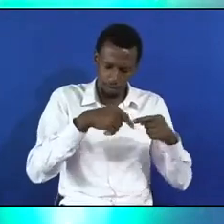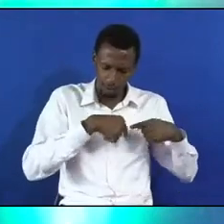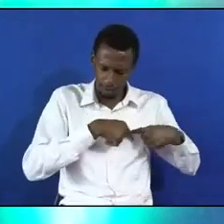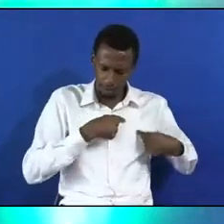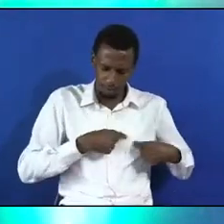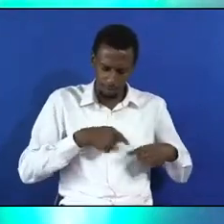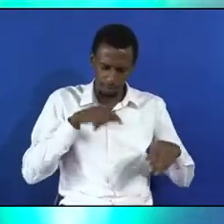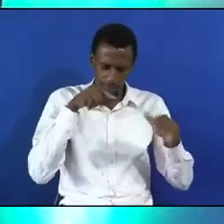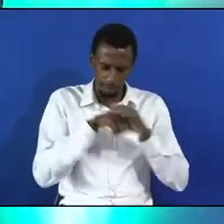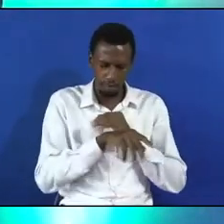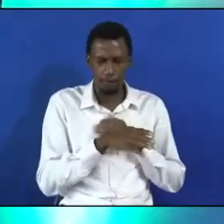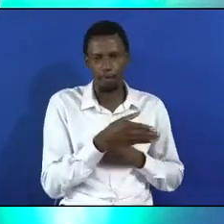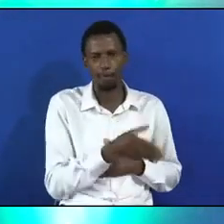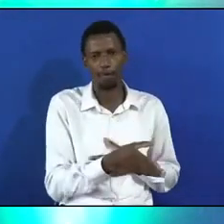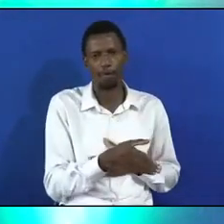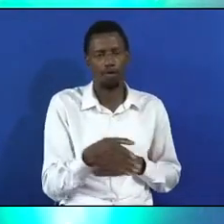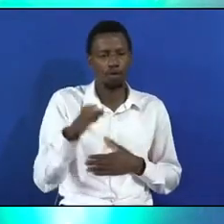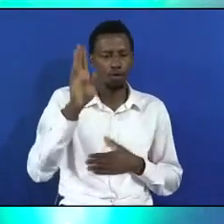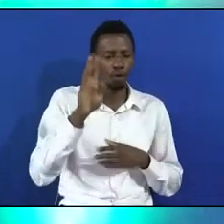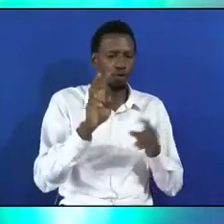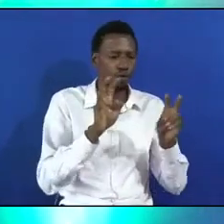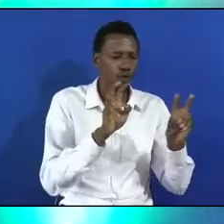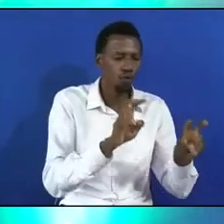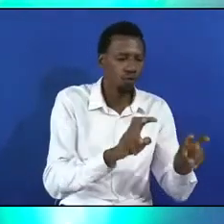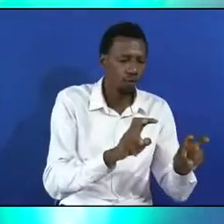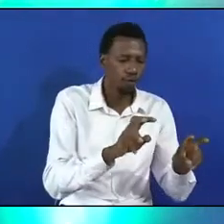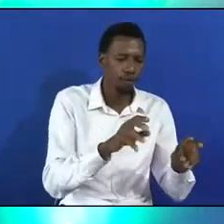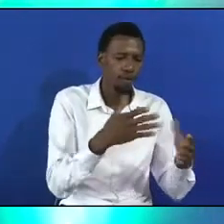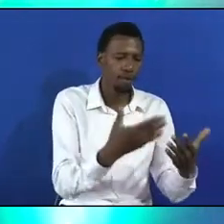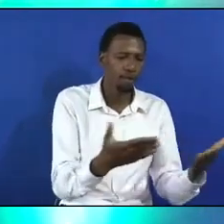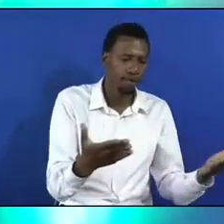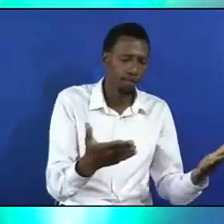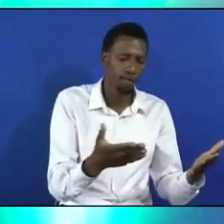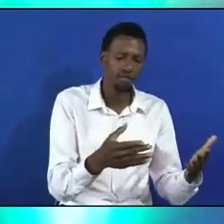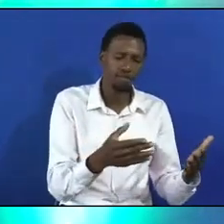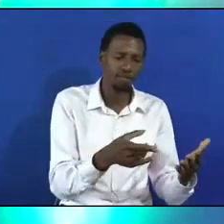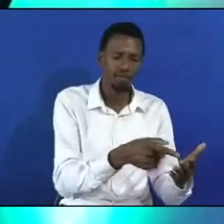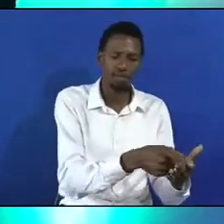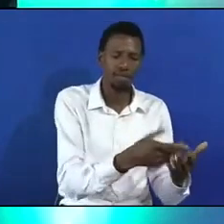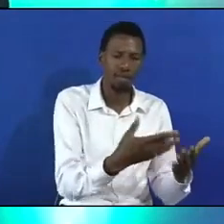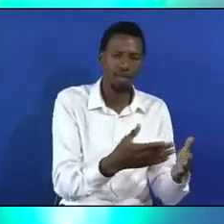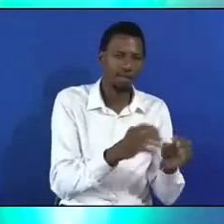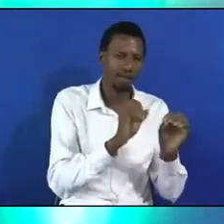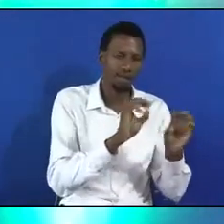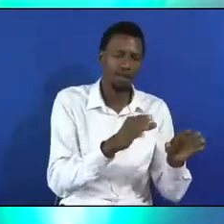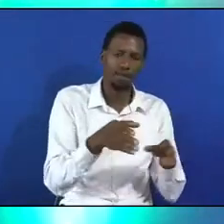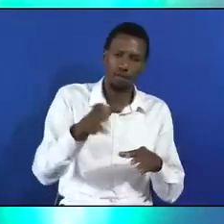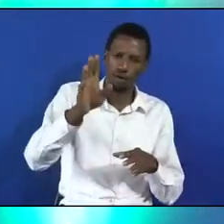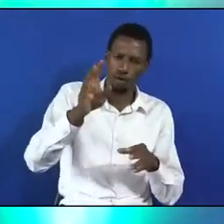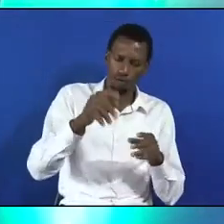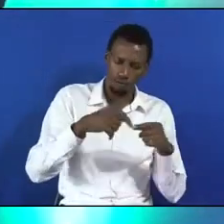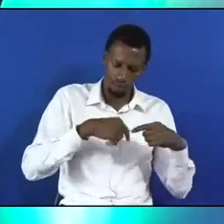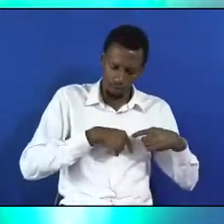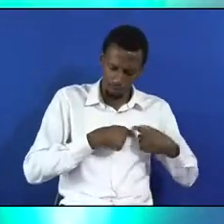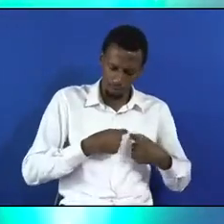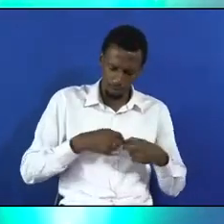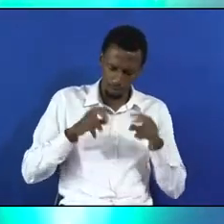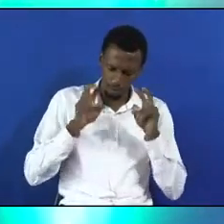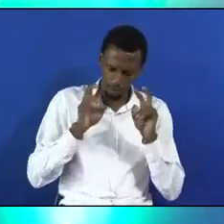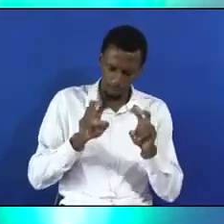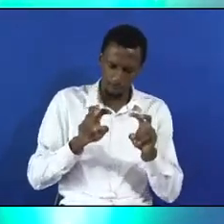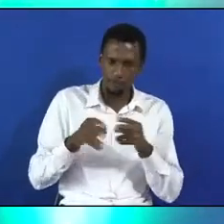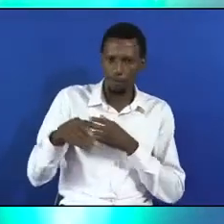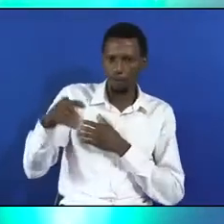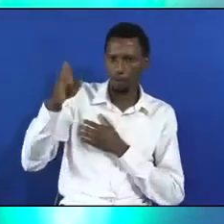not look at what we offer. Our offerings are nothing. God looks at, into our hearts. And when God looked at